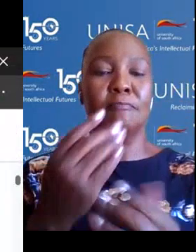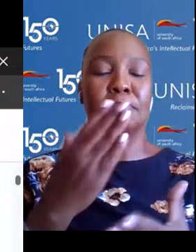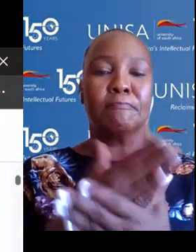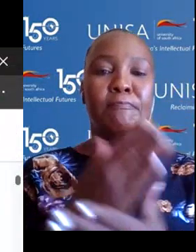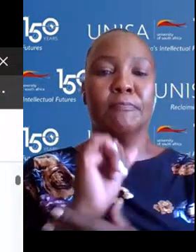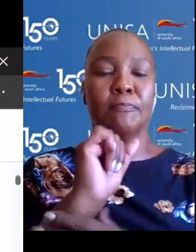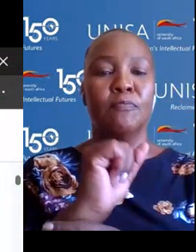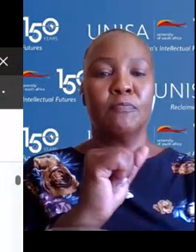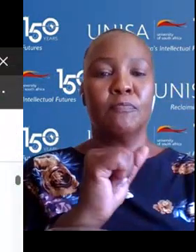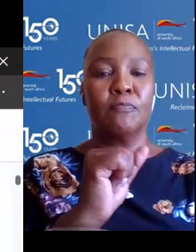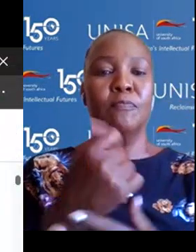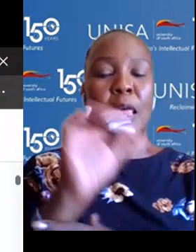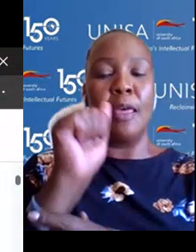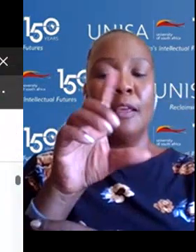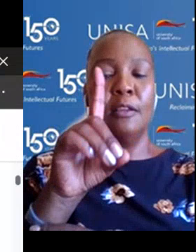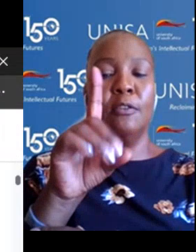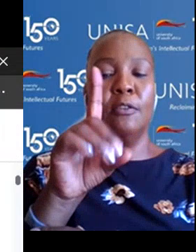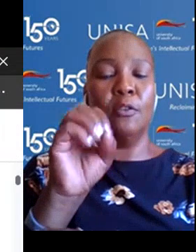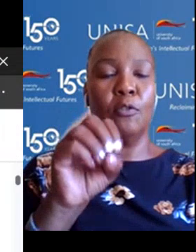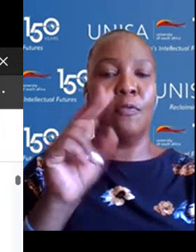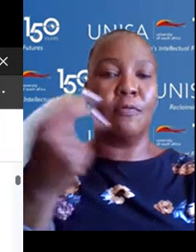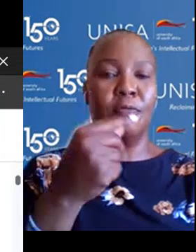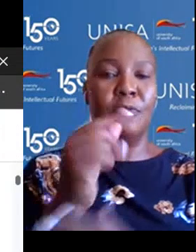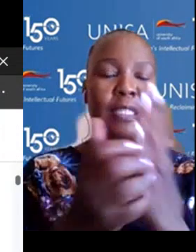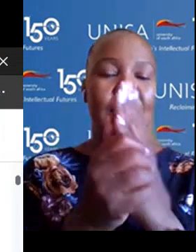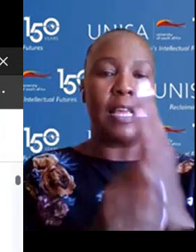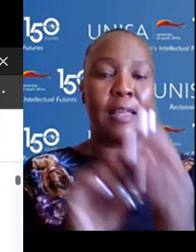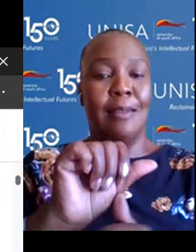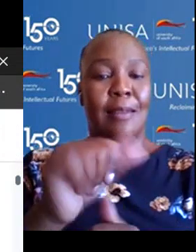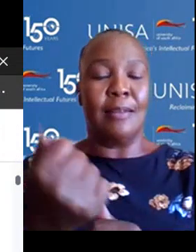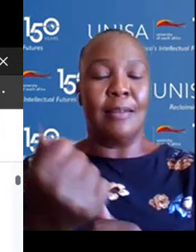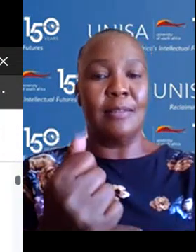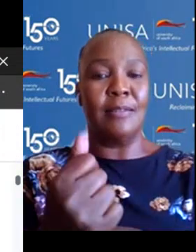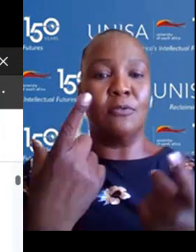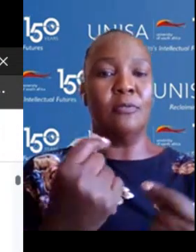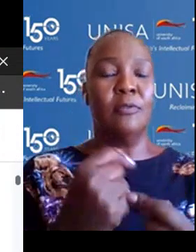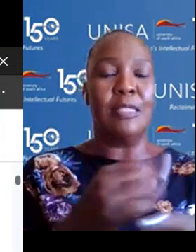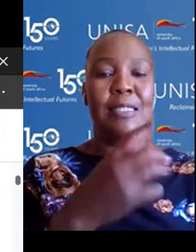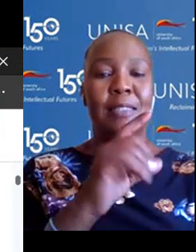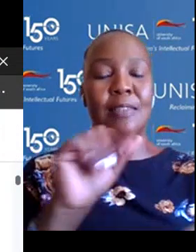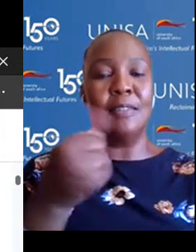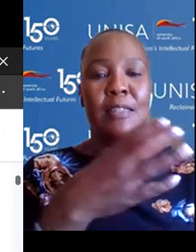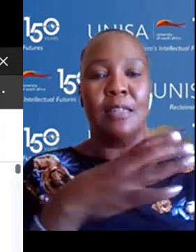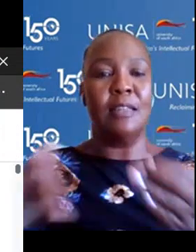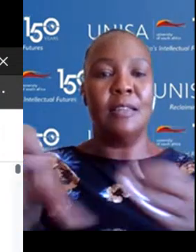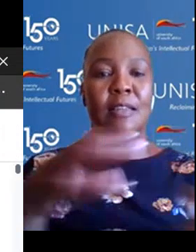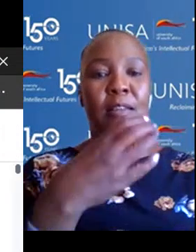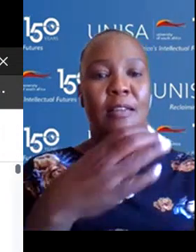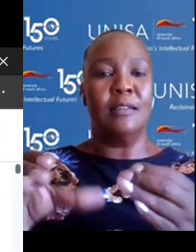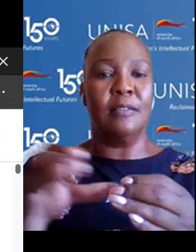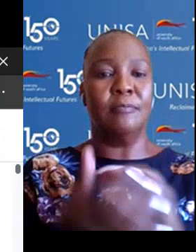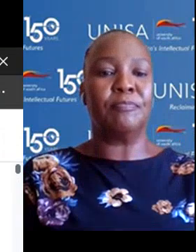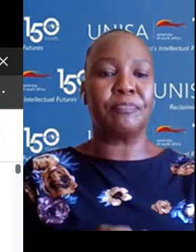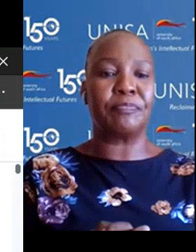you're on the add-off site. The next thing we're going to do is the next activity is the second